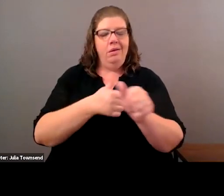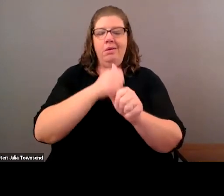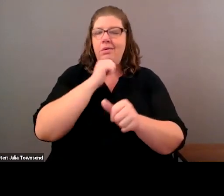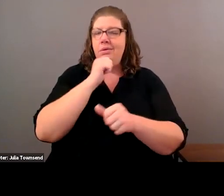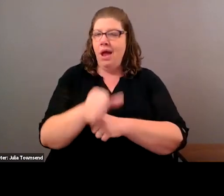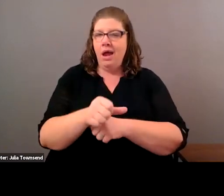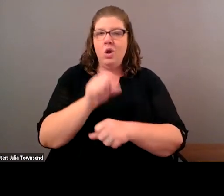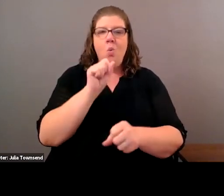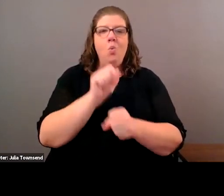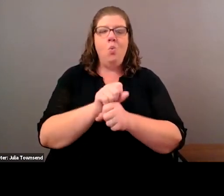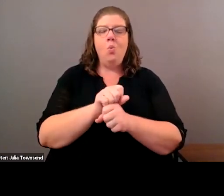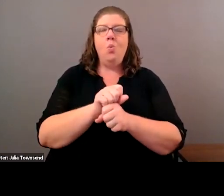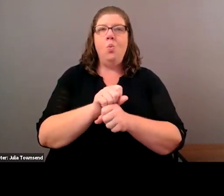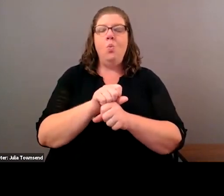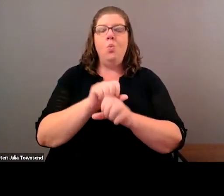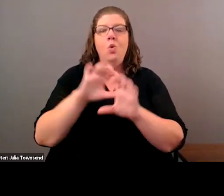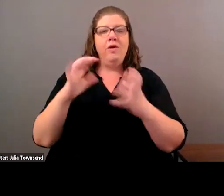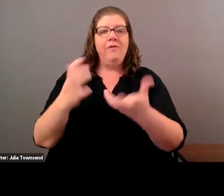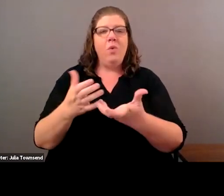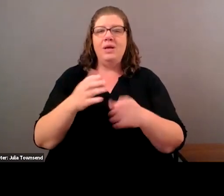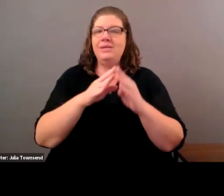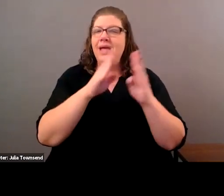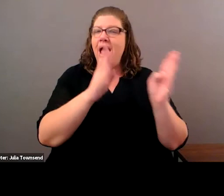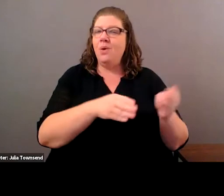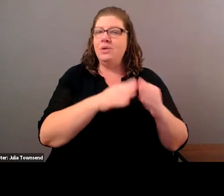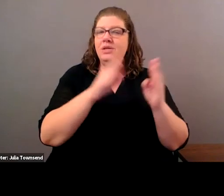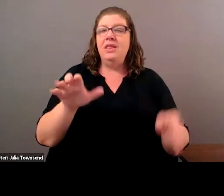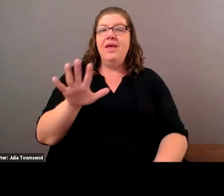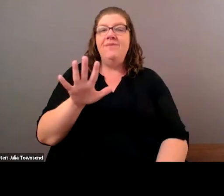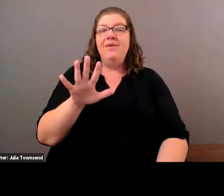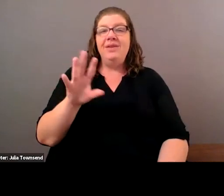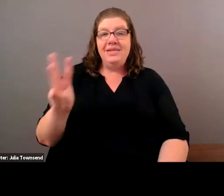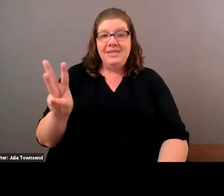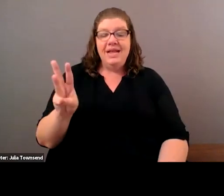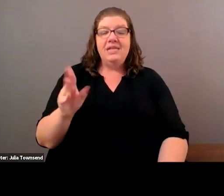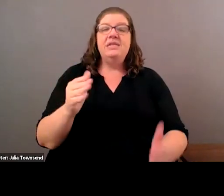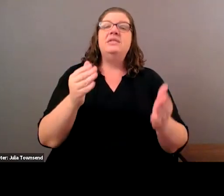workforce housing. There's 56 affordable units,